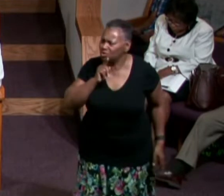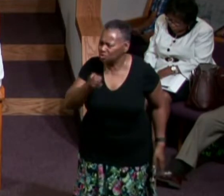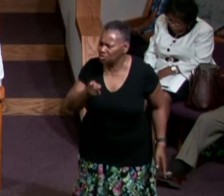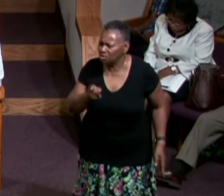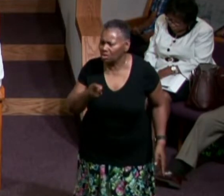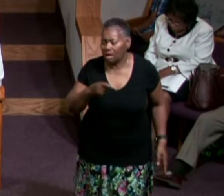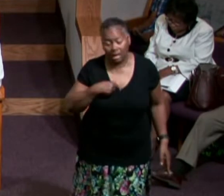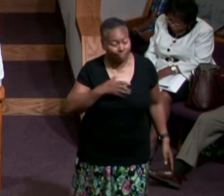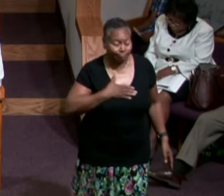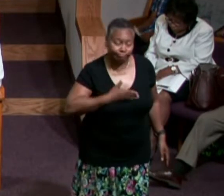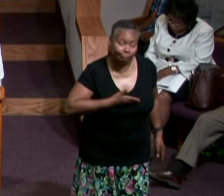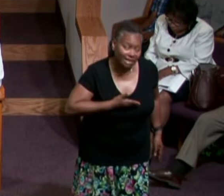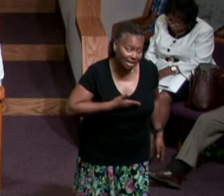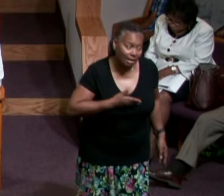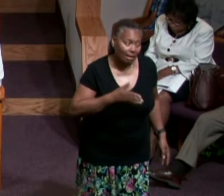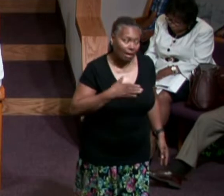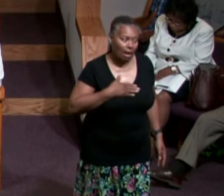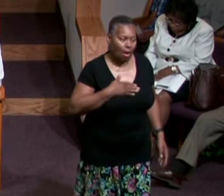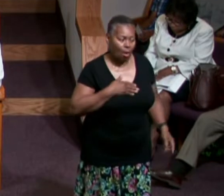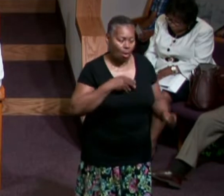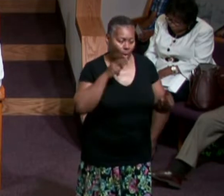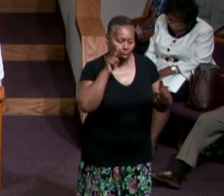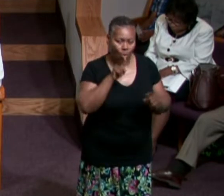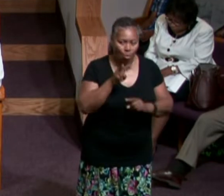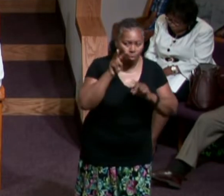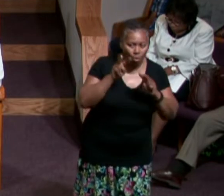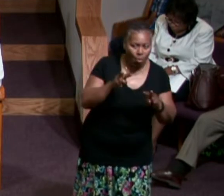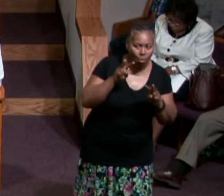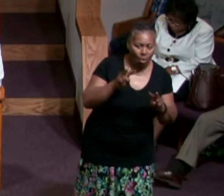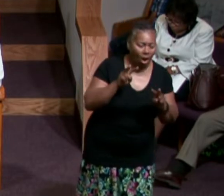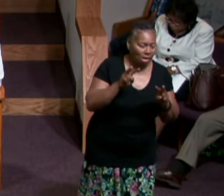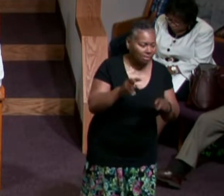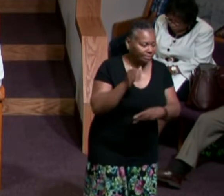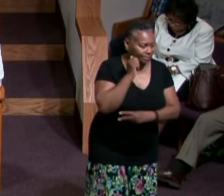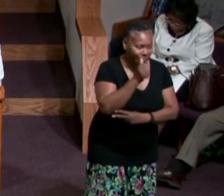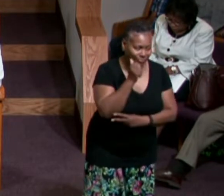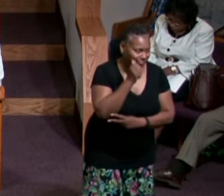must admit that I am an avid watcher of these shows